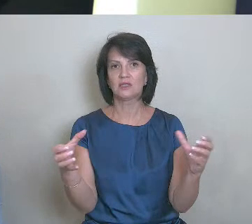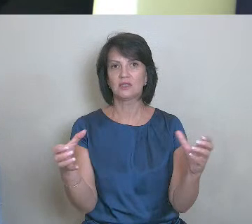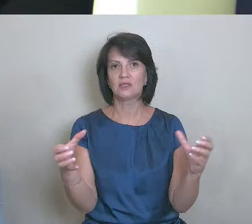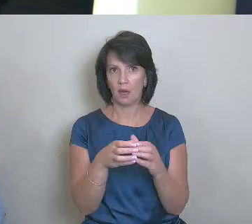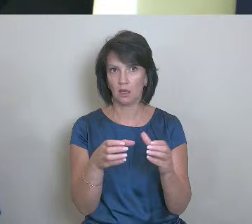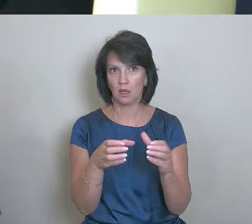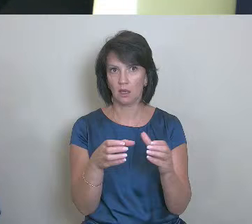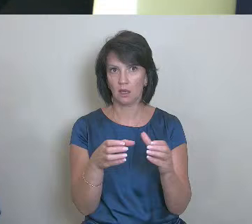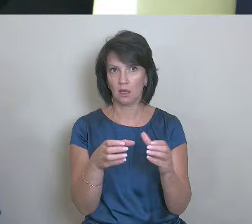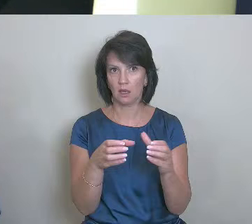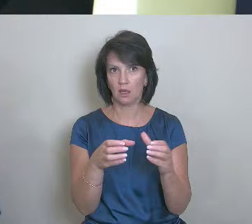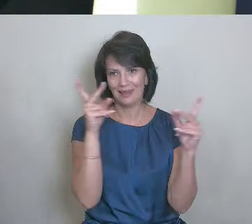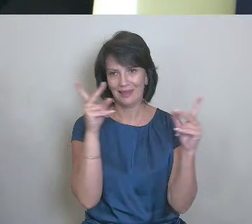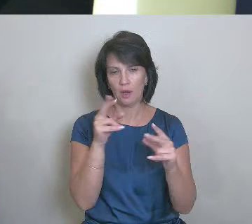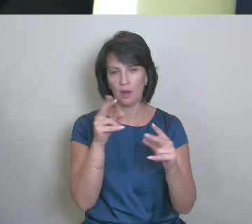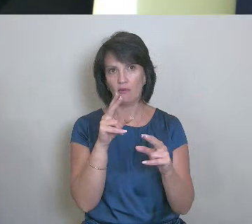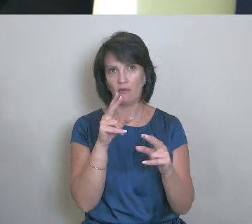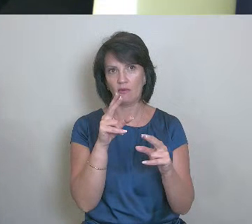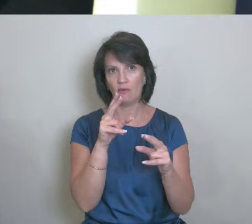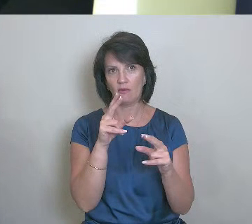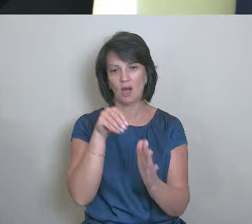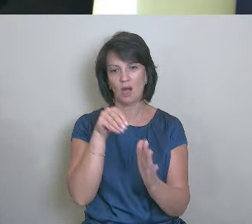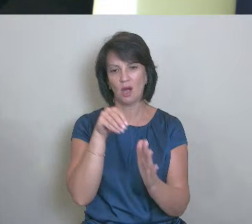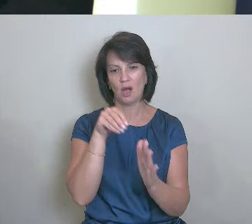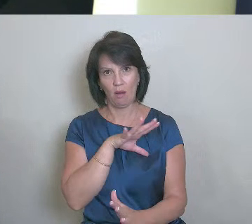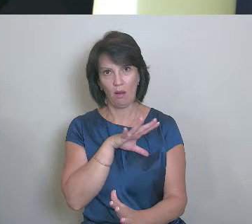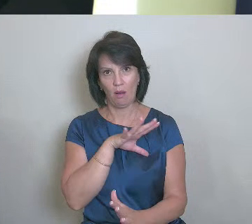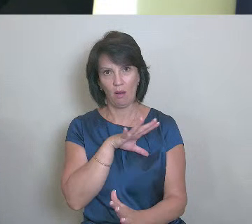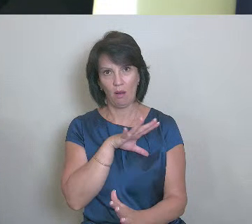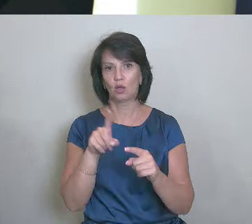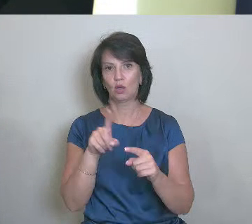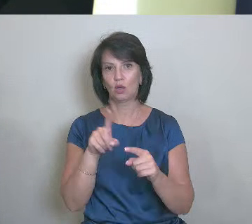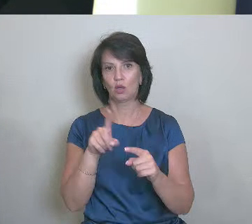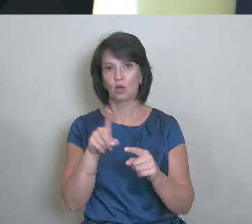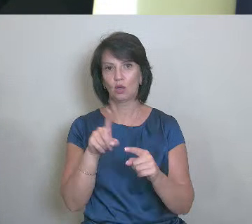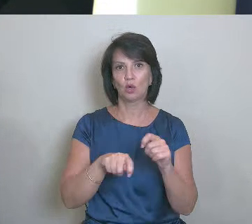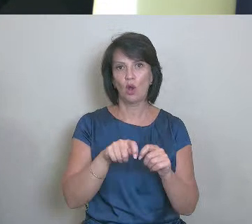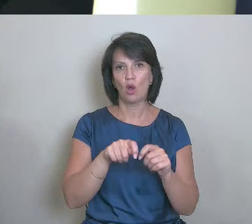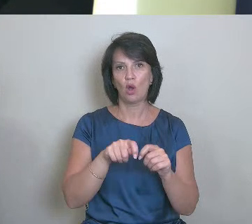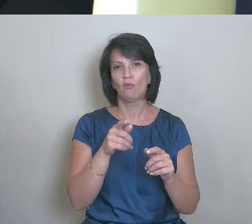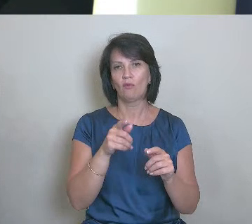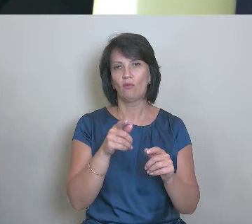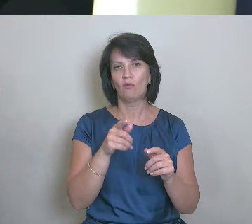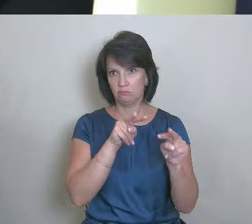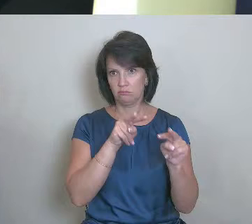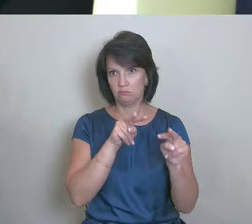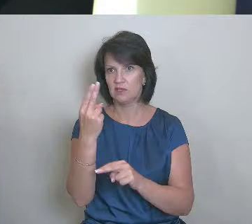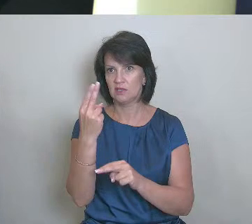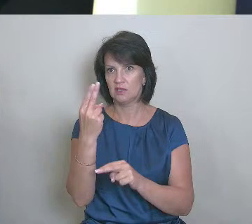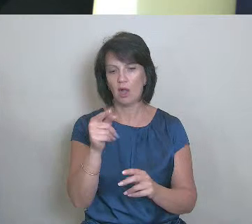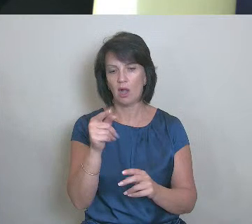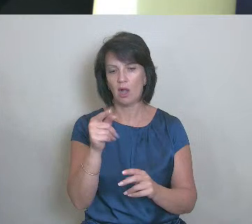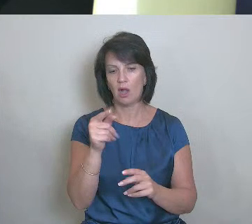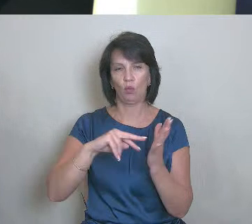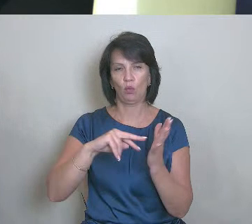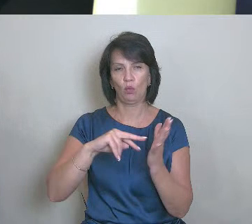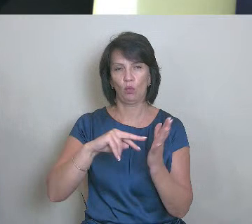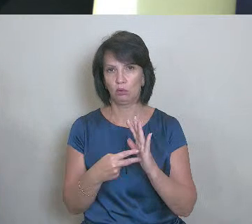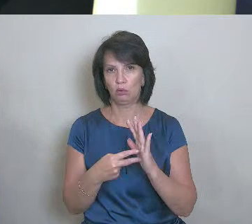quota, mandatory quota of the parliamentary parties, and they were casting votes incorrectly, and that's why control function of